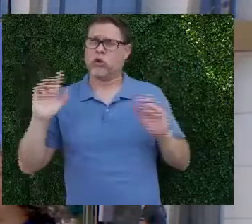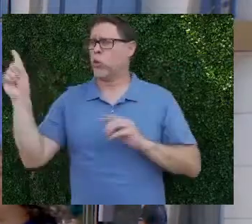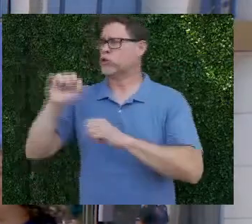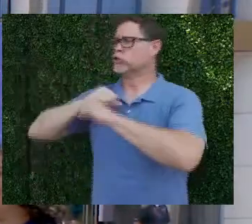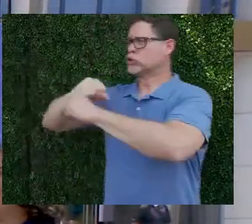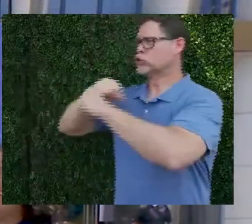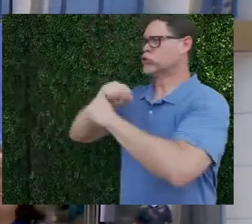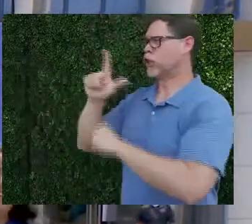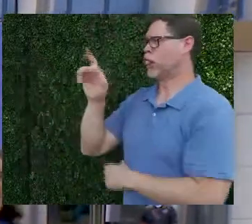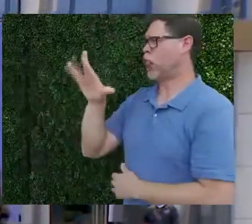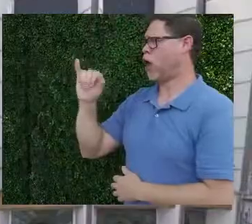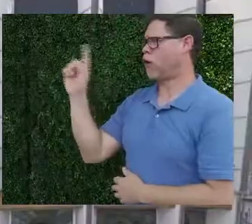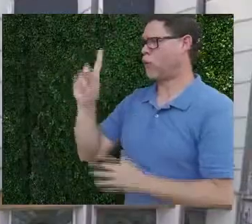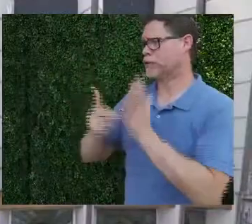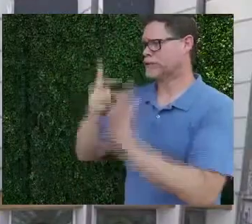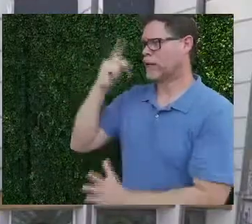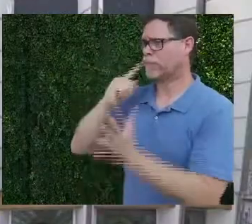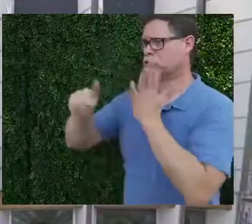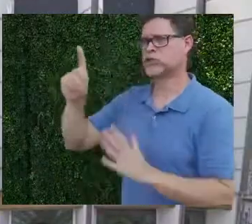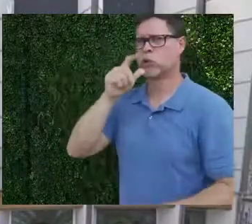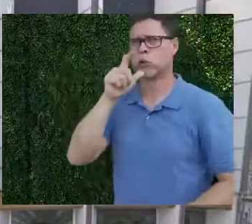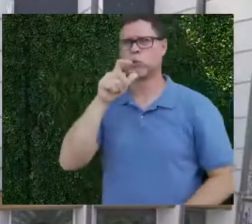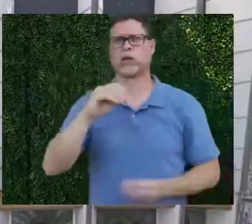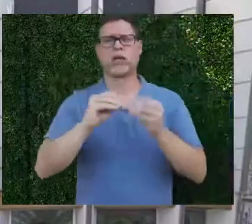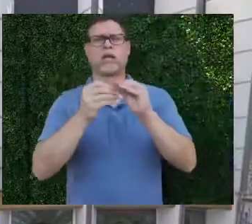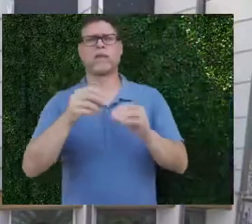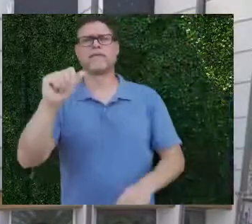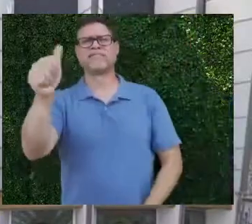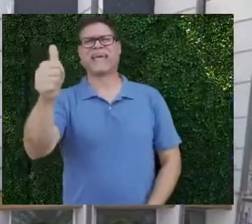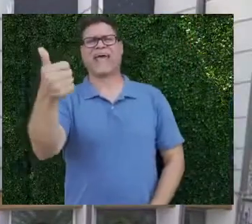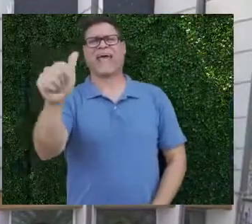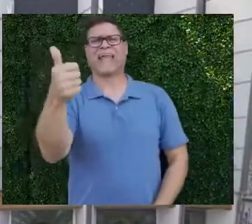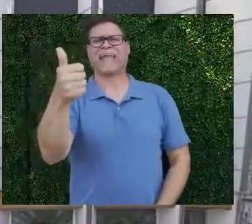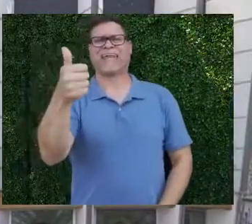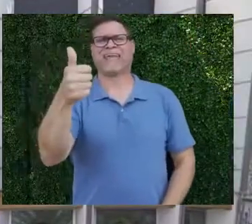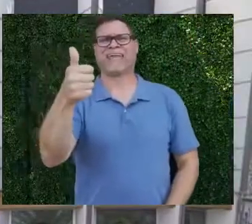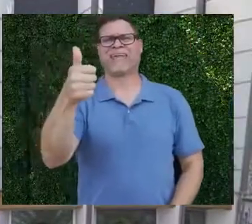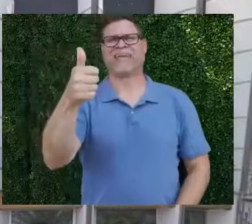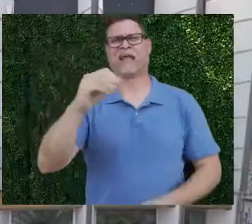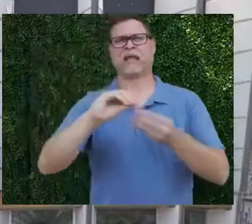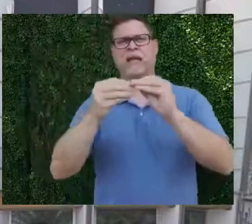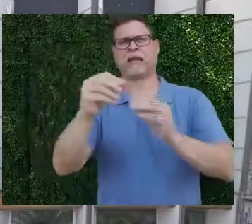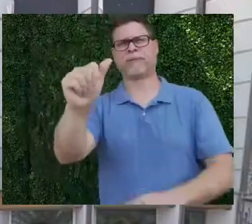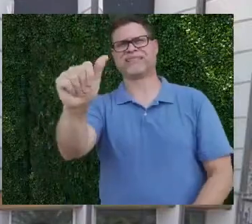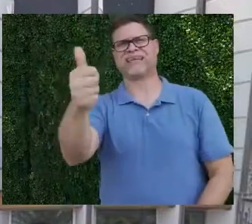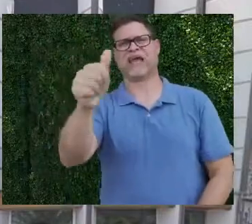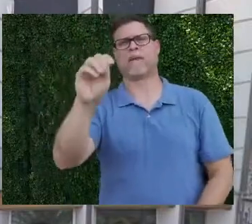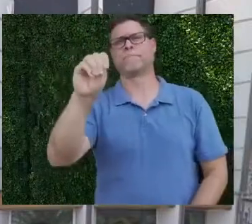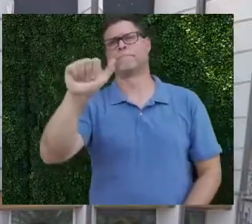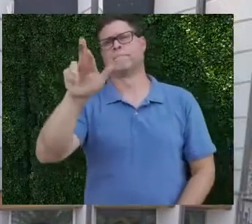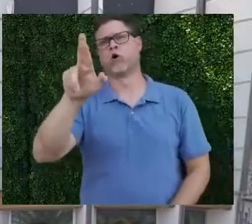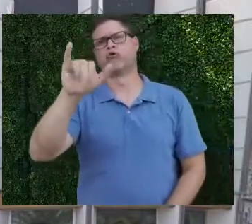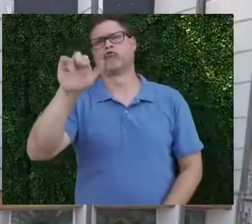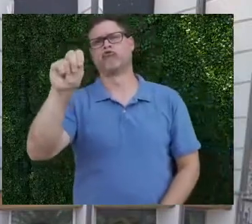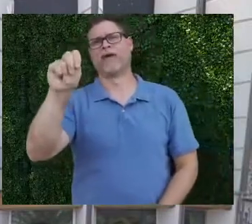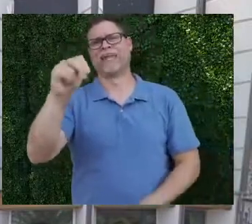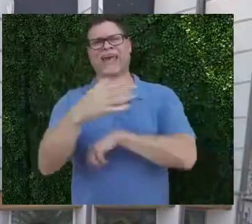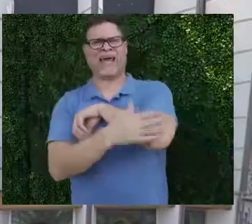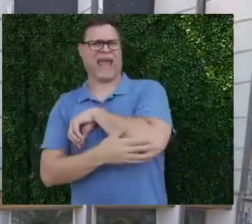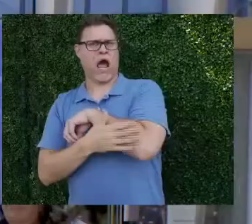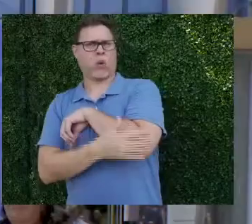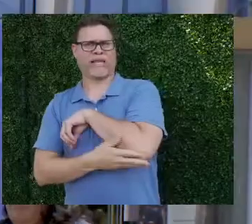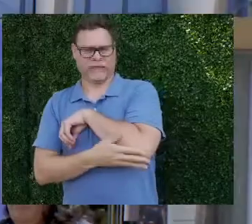from the lottery? I want to double check. Come What on. number is this? This is number 10. The number is from 10. Marin County. Marin